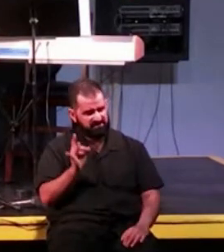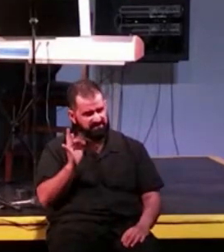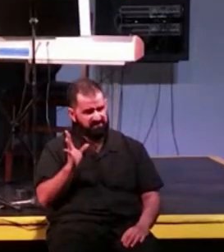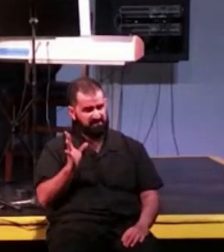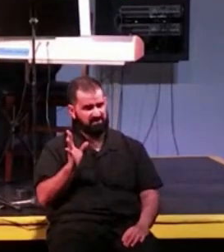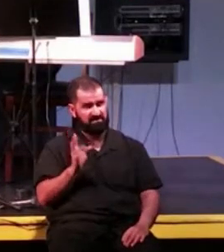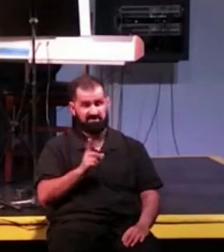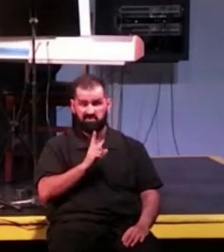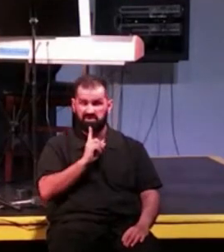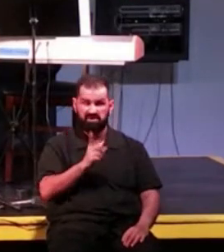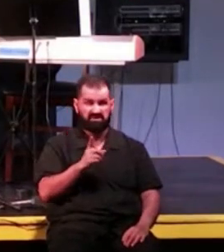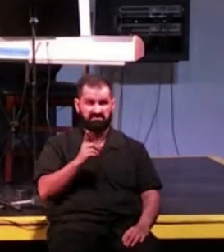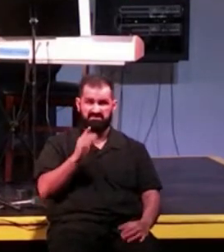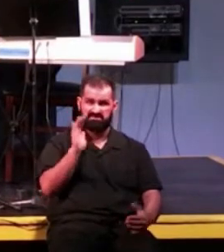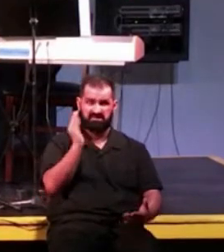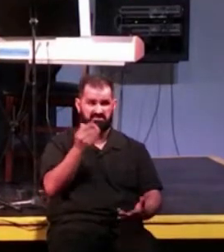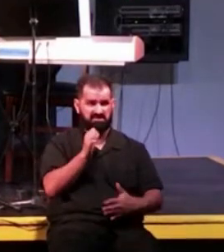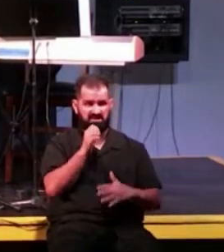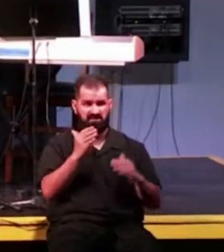downright unfair,